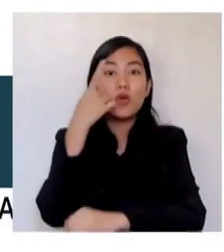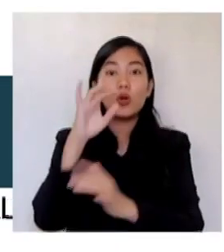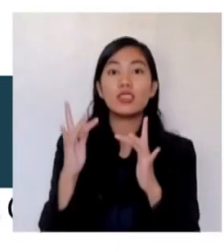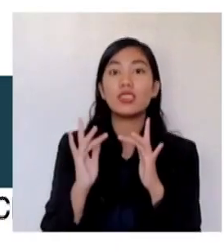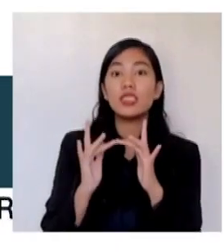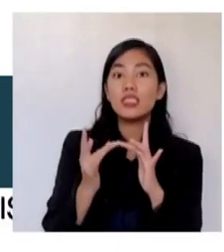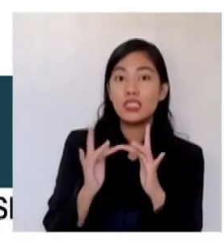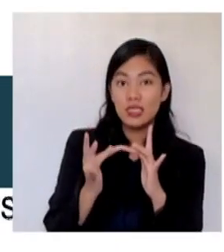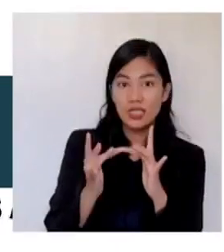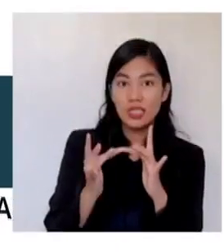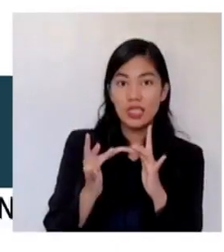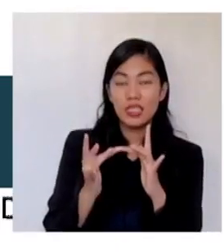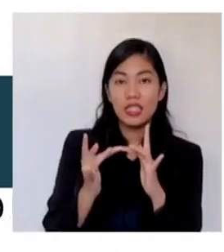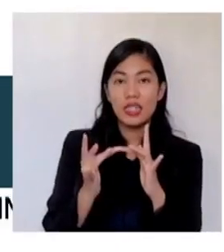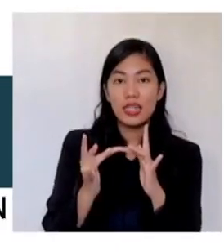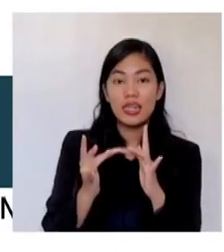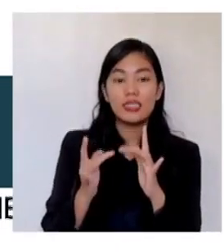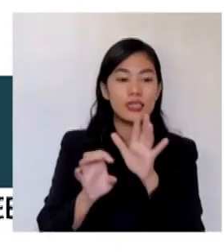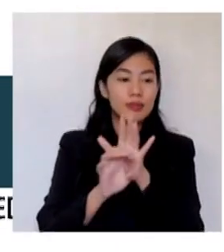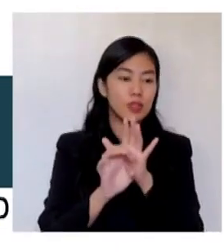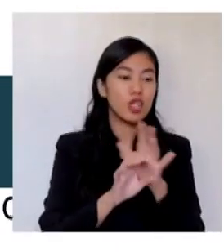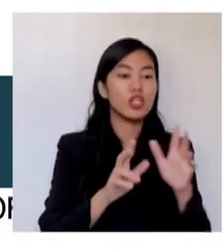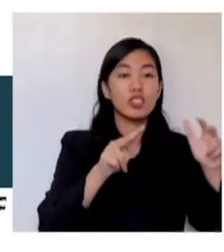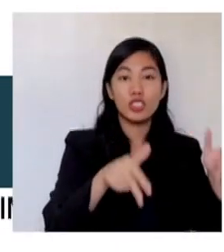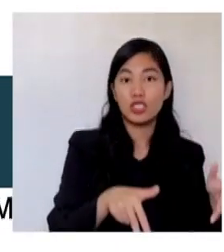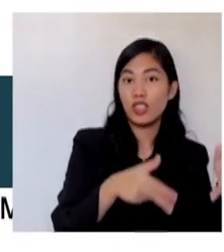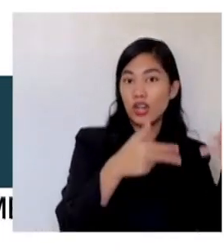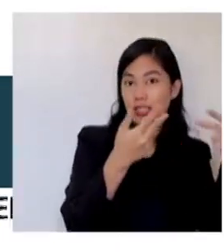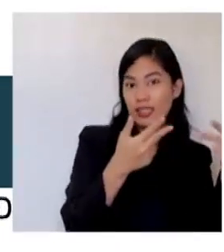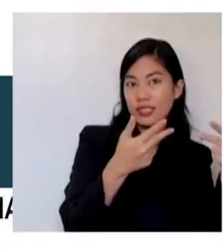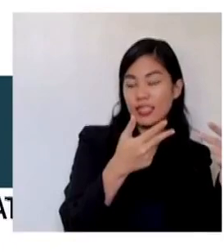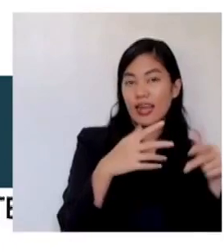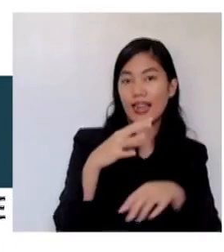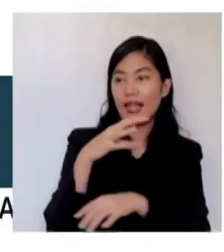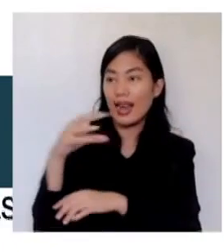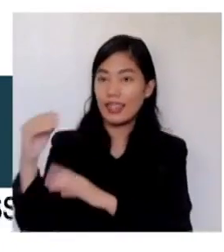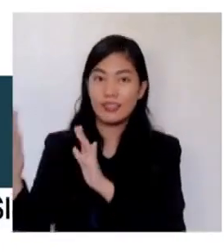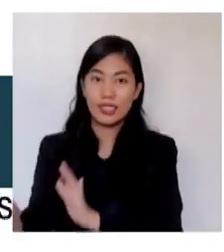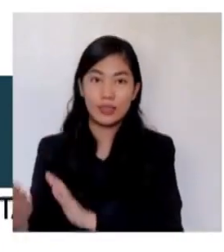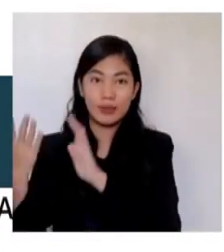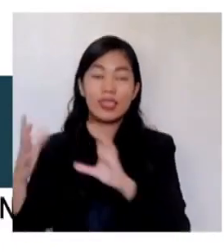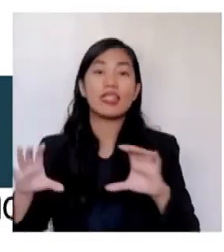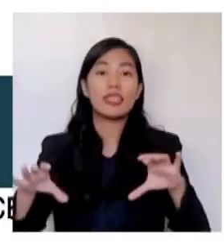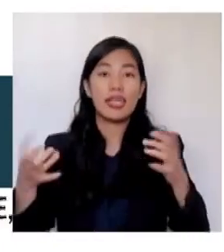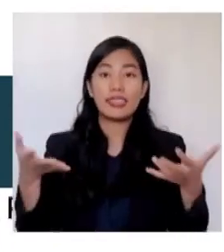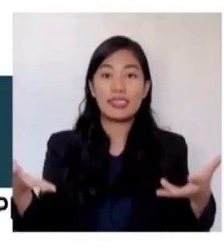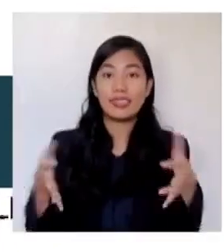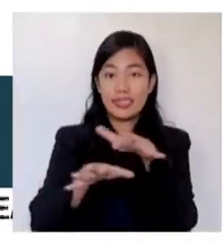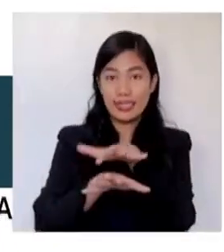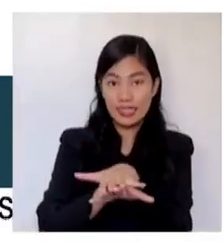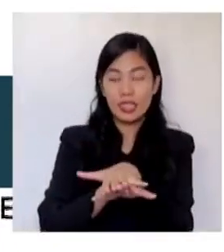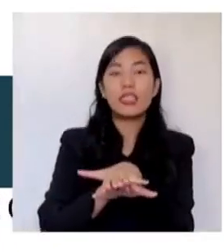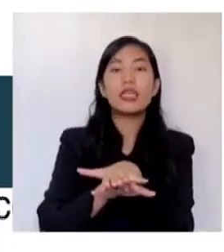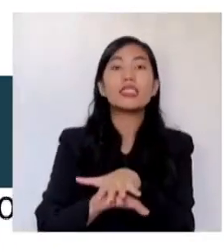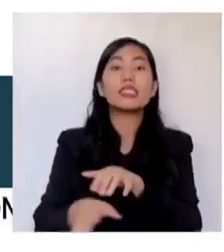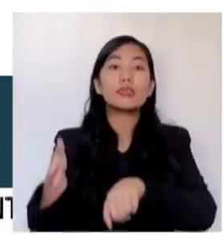that blended approaches to teaching becomes the game, right? I mean, the